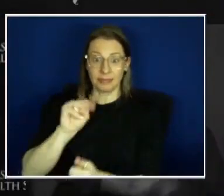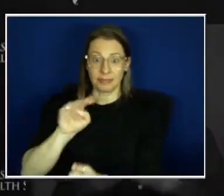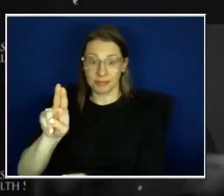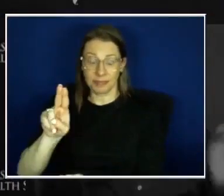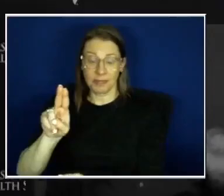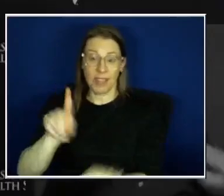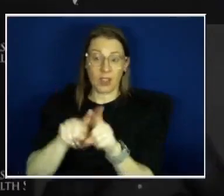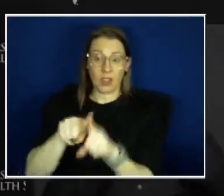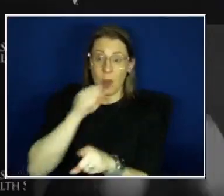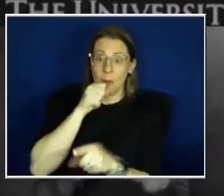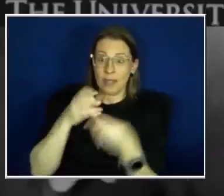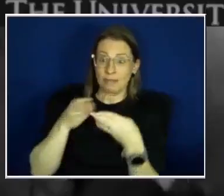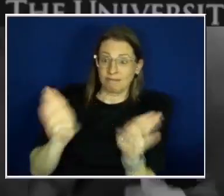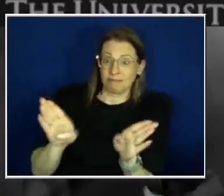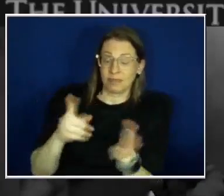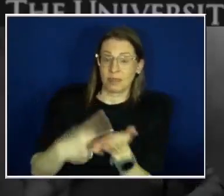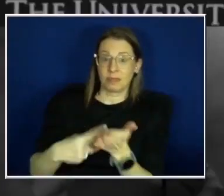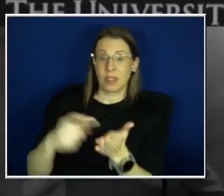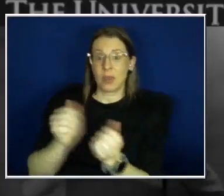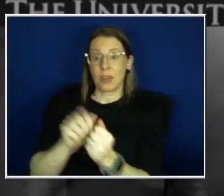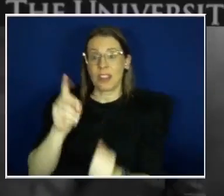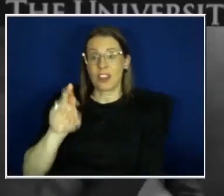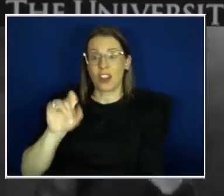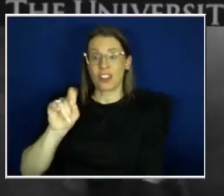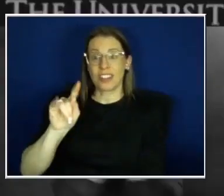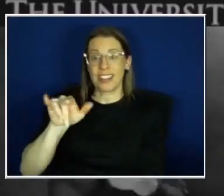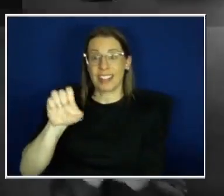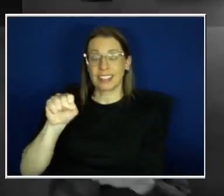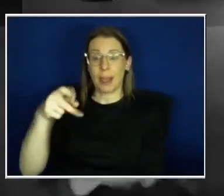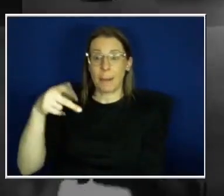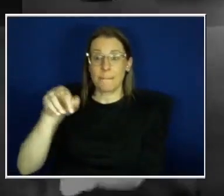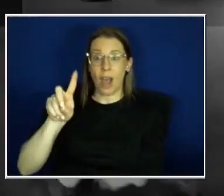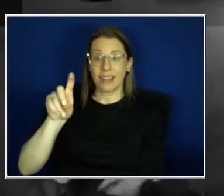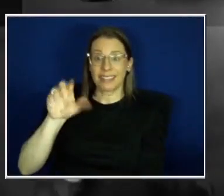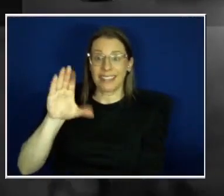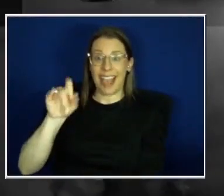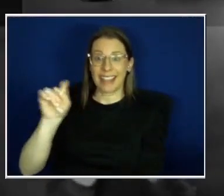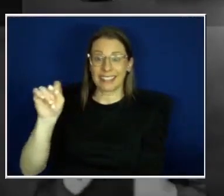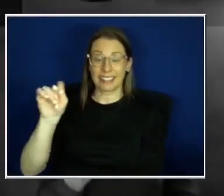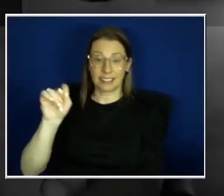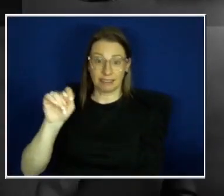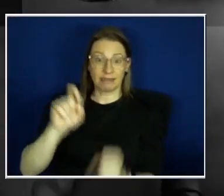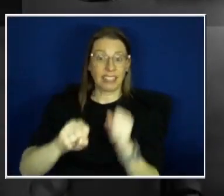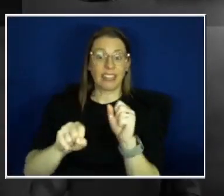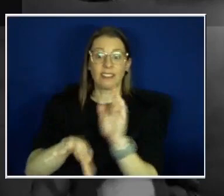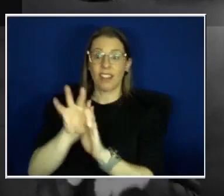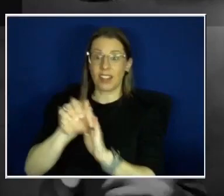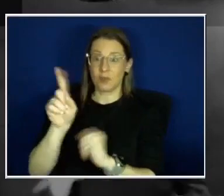Mics with Dr. Stites podcasts. Now, everywhere podcasts are available.